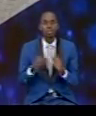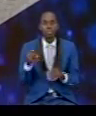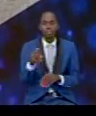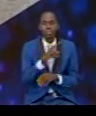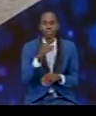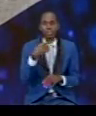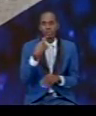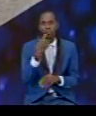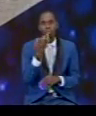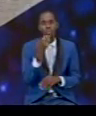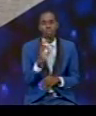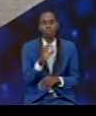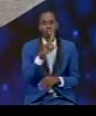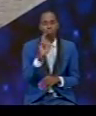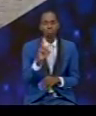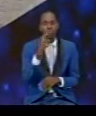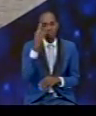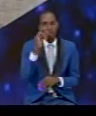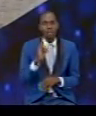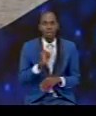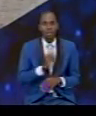of foreign